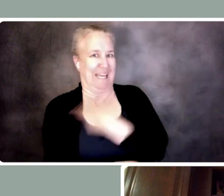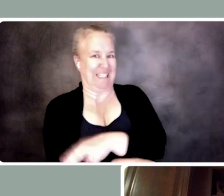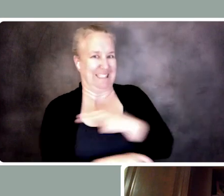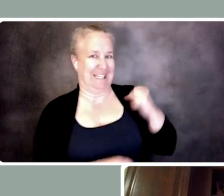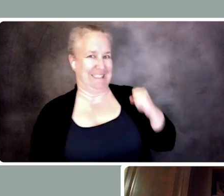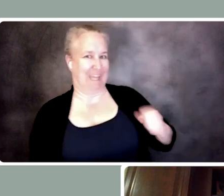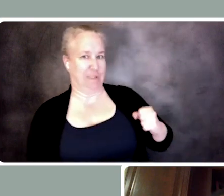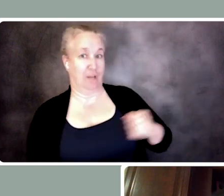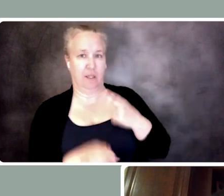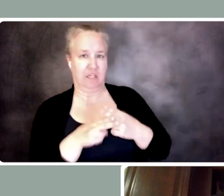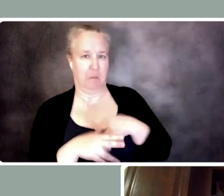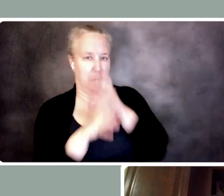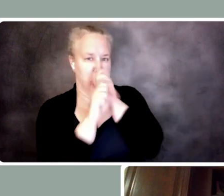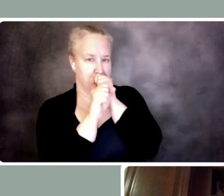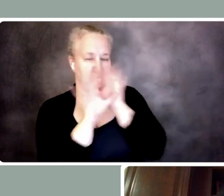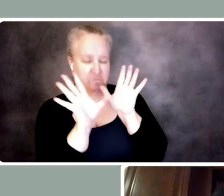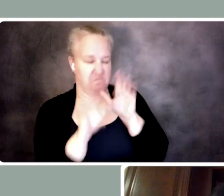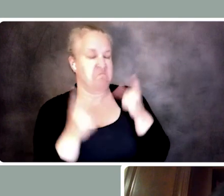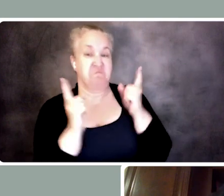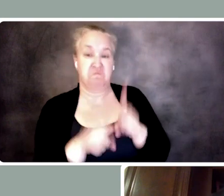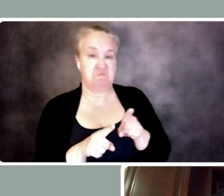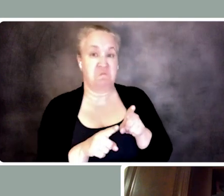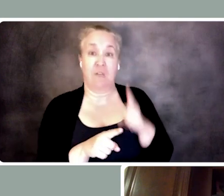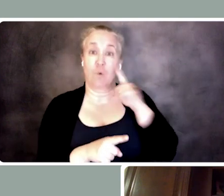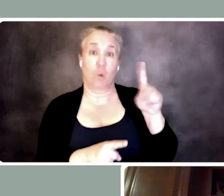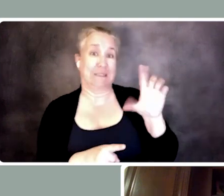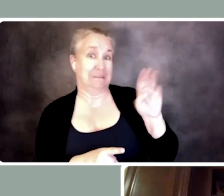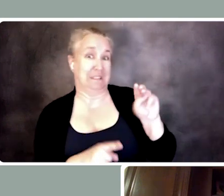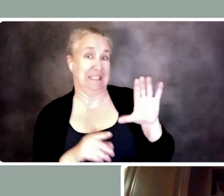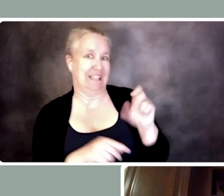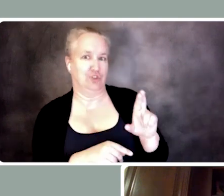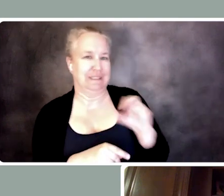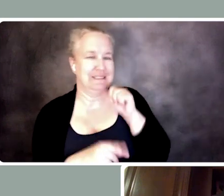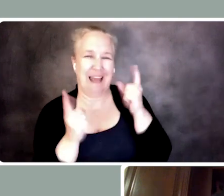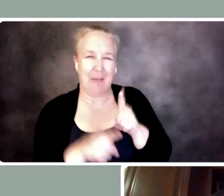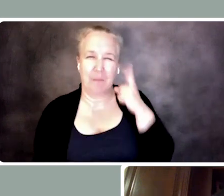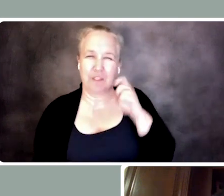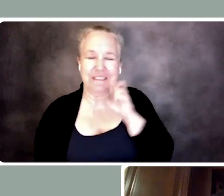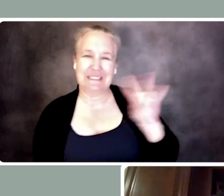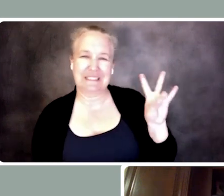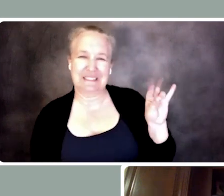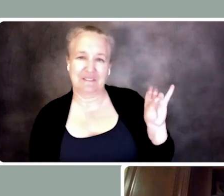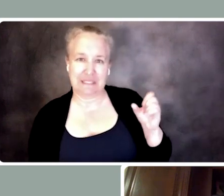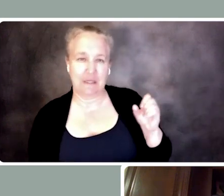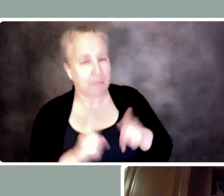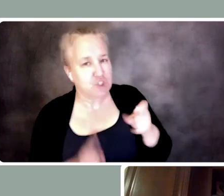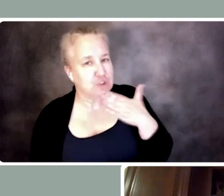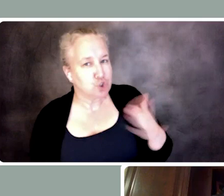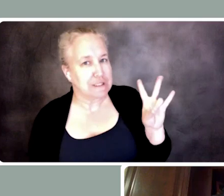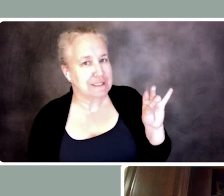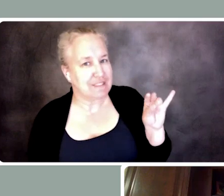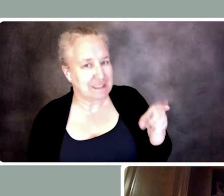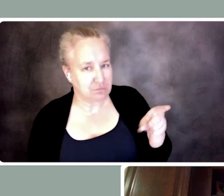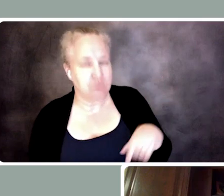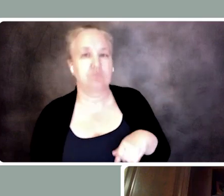name, and the oncotype was not done for a 1 centimeter cancer because she was 70, but she's a really good 70. And we did the